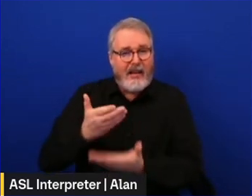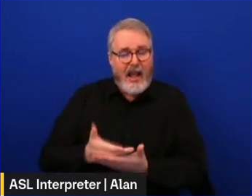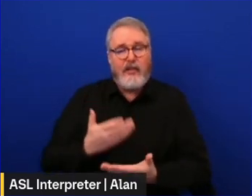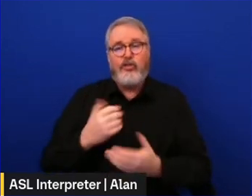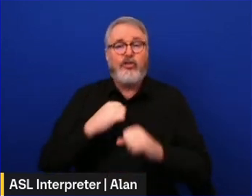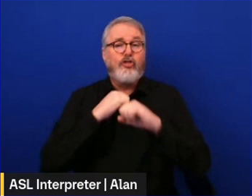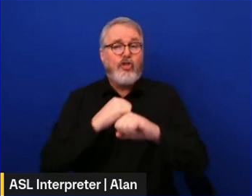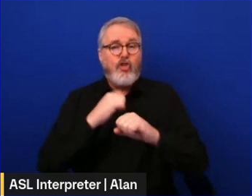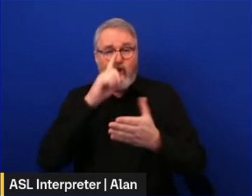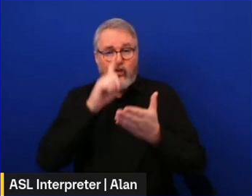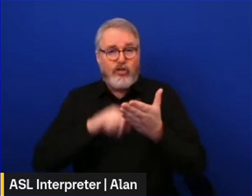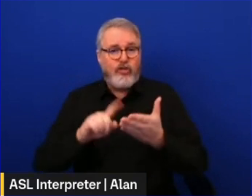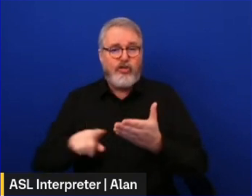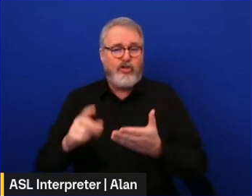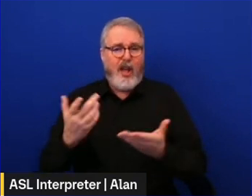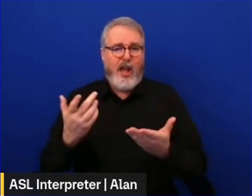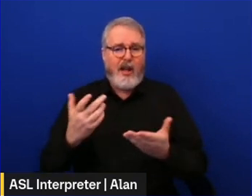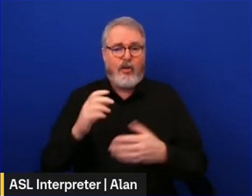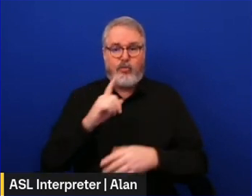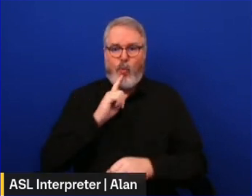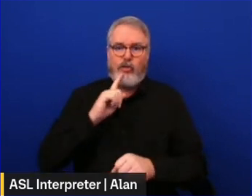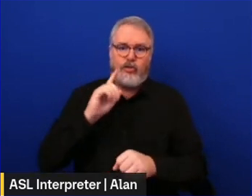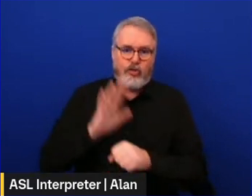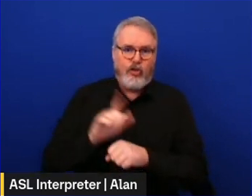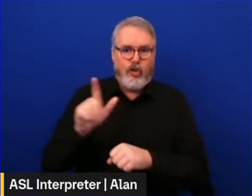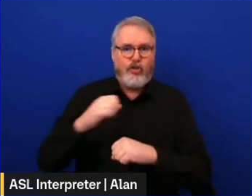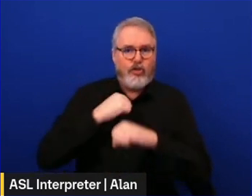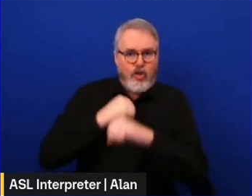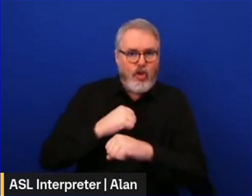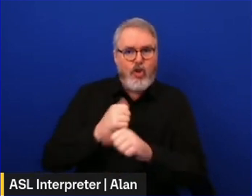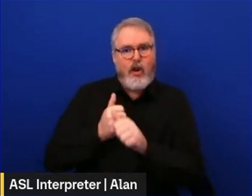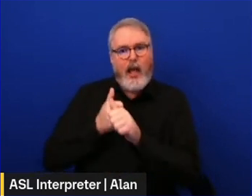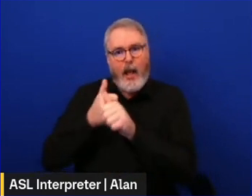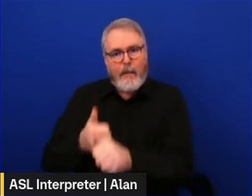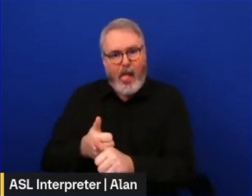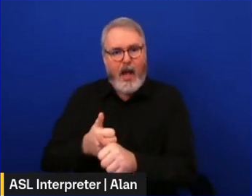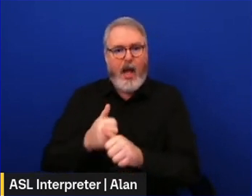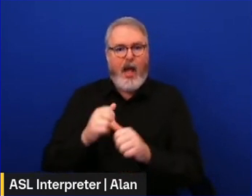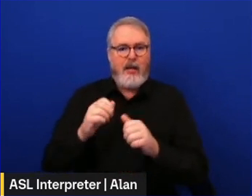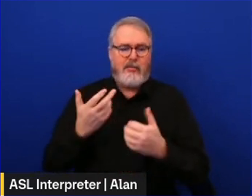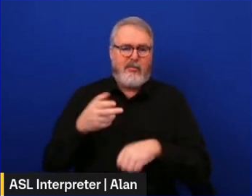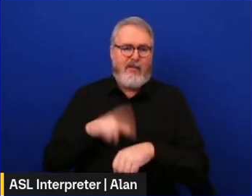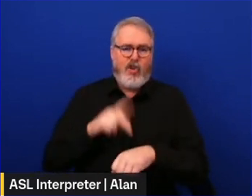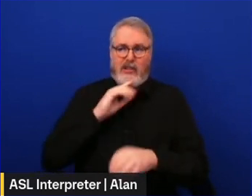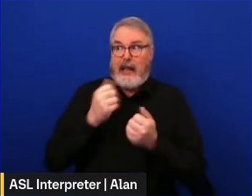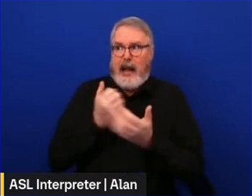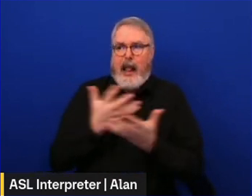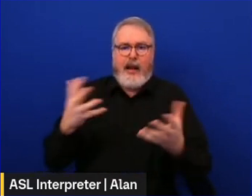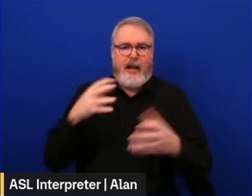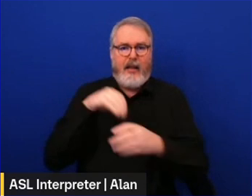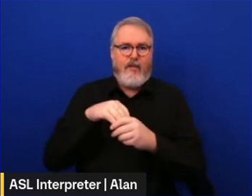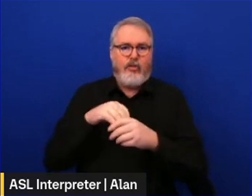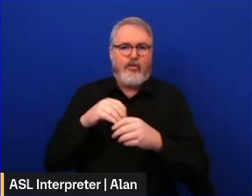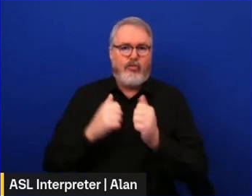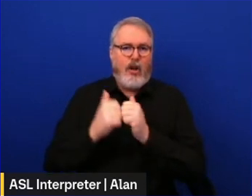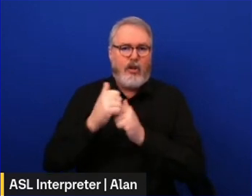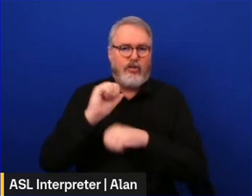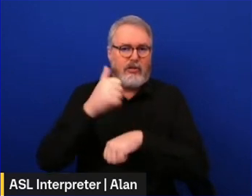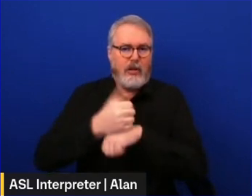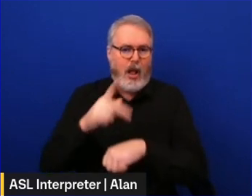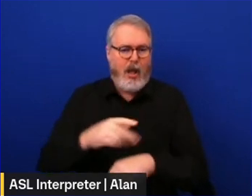check. So ensuring security and compliance is crucial, of course, in any infrastructure setup. No-code